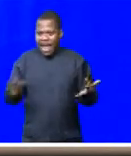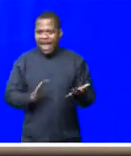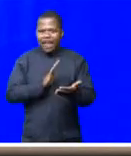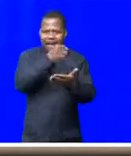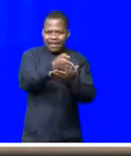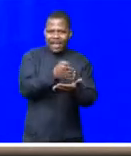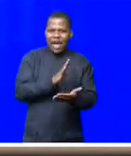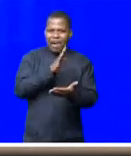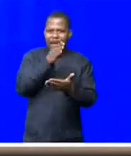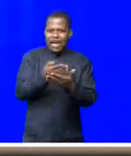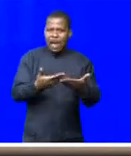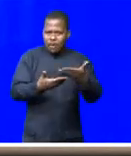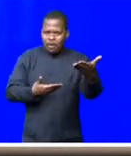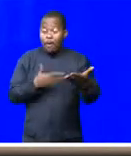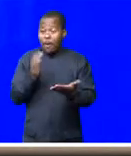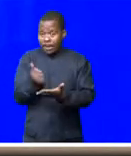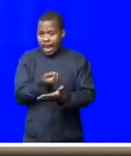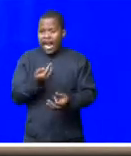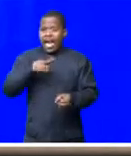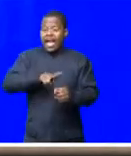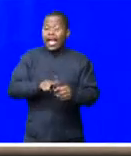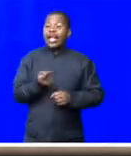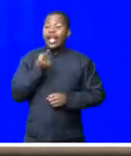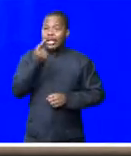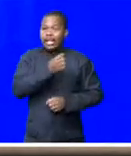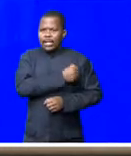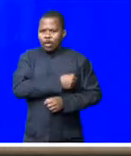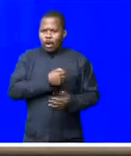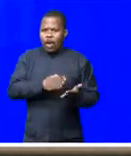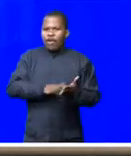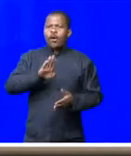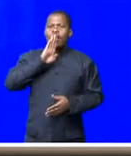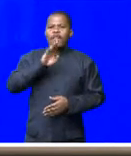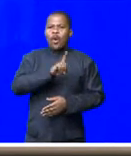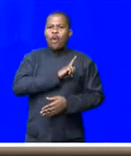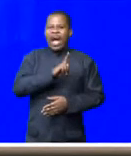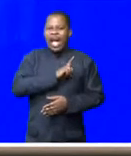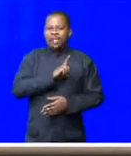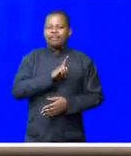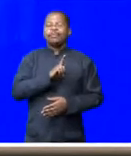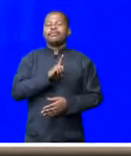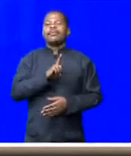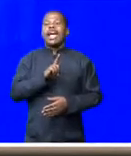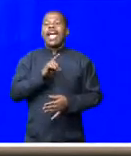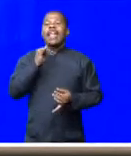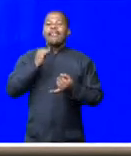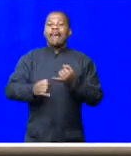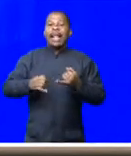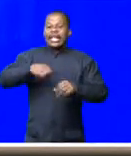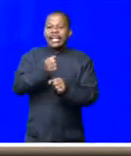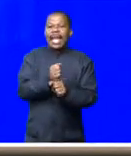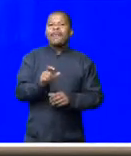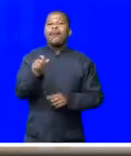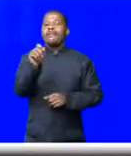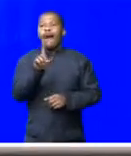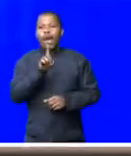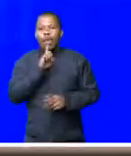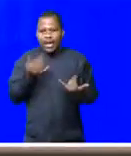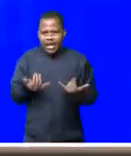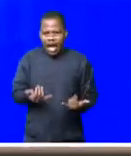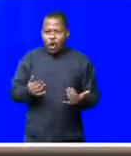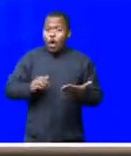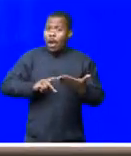ethu. Kucolisa nje esivene ukuthi njengoba besivulile i-date iyinze yekuthi bakhona ekungenela le hlelo sesibe sesiyalivala-ke vele lolu hlelo